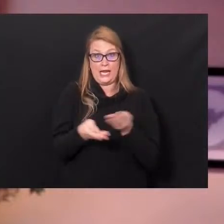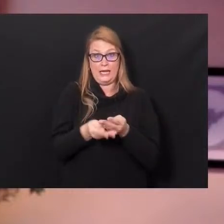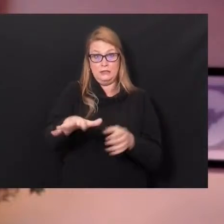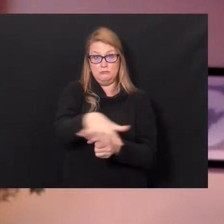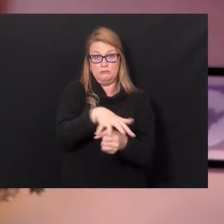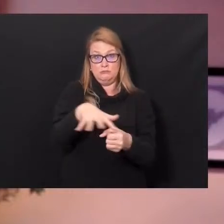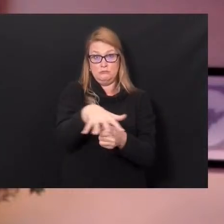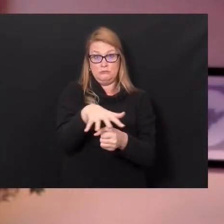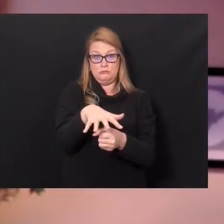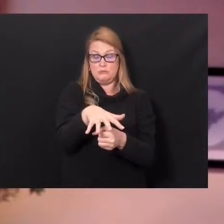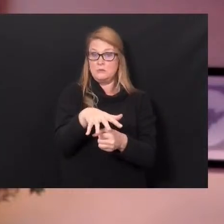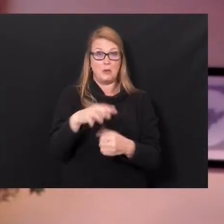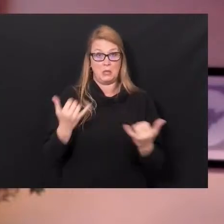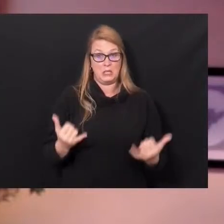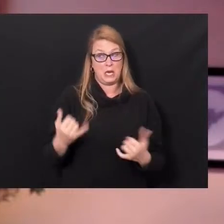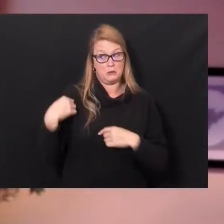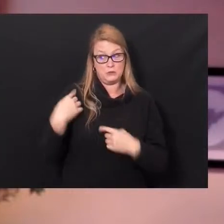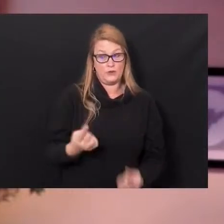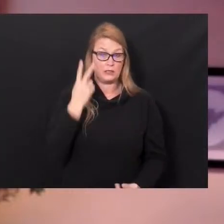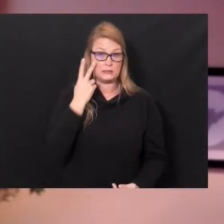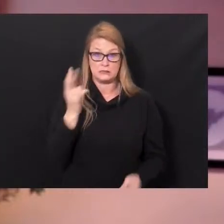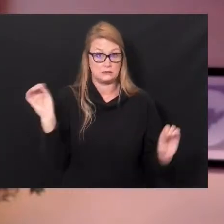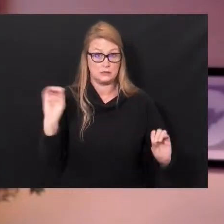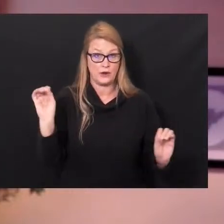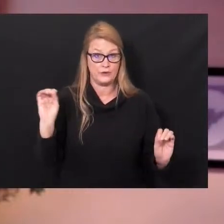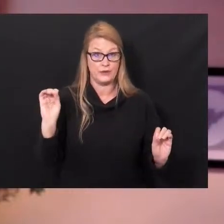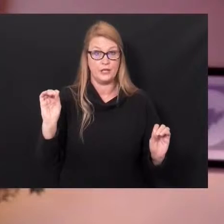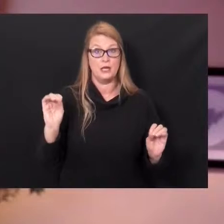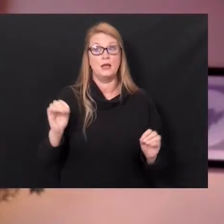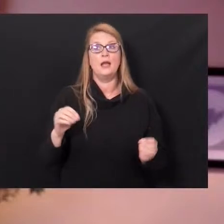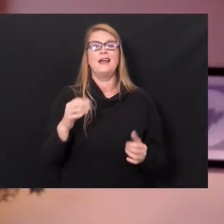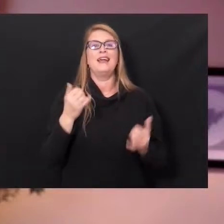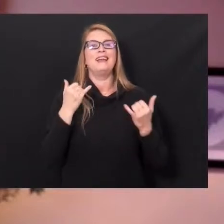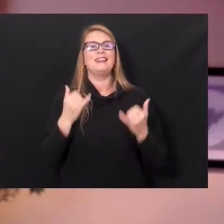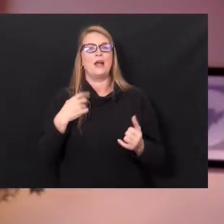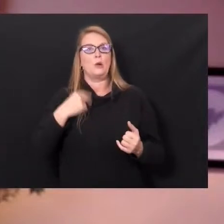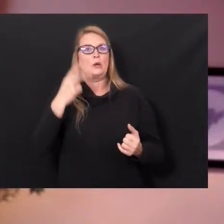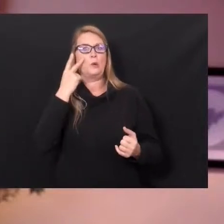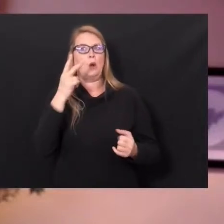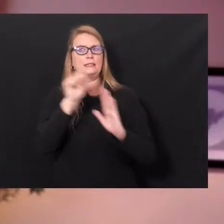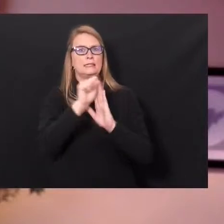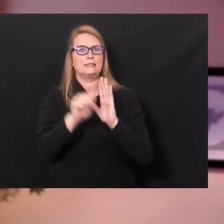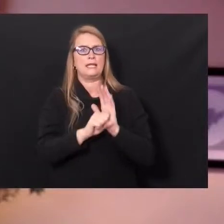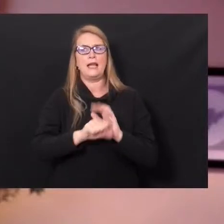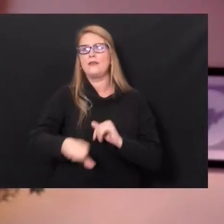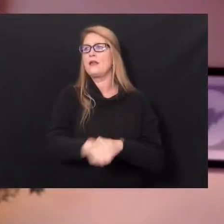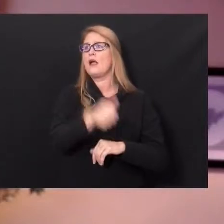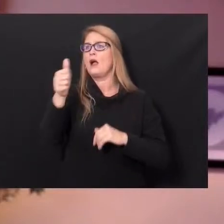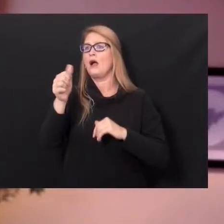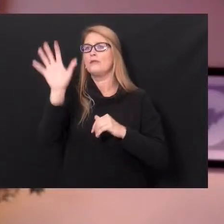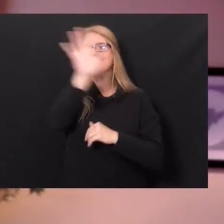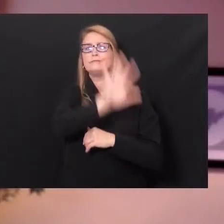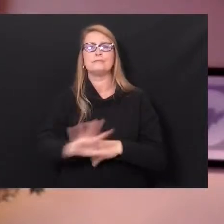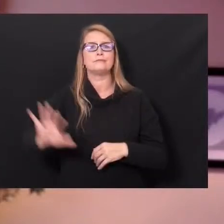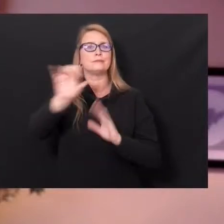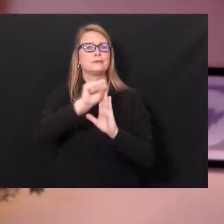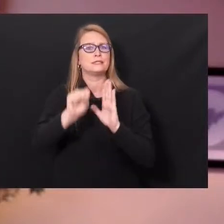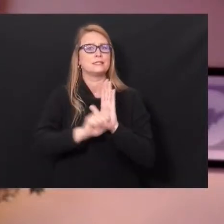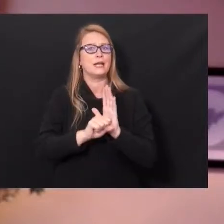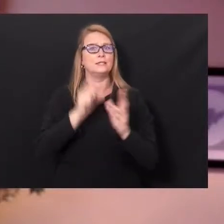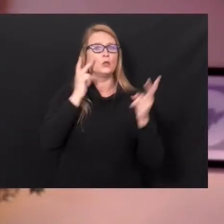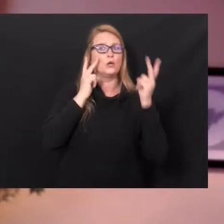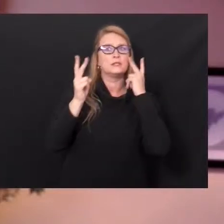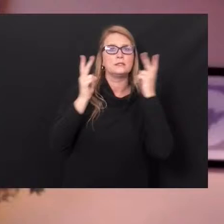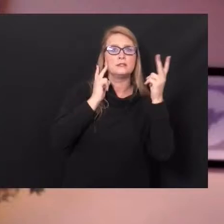seeing that, and much as the rest of the state and the rest of the country is seeing that a lot of the